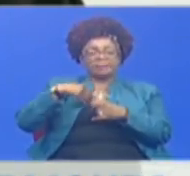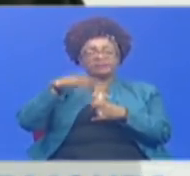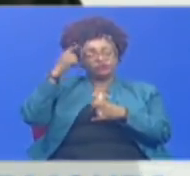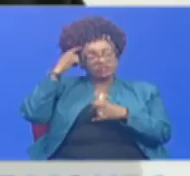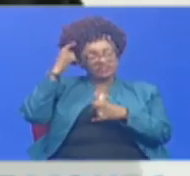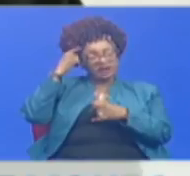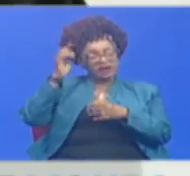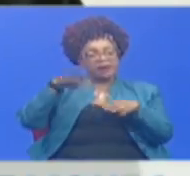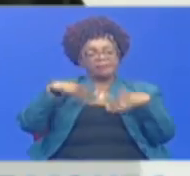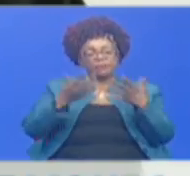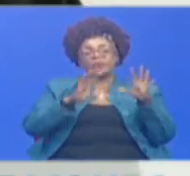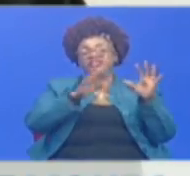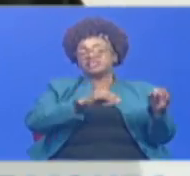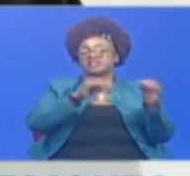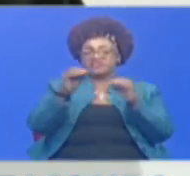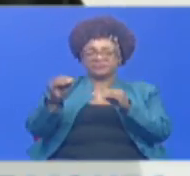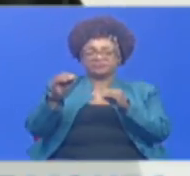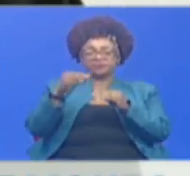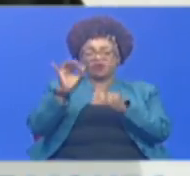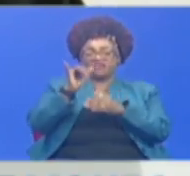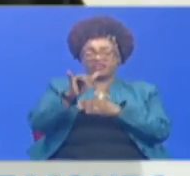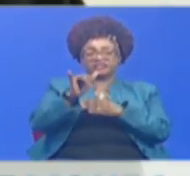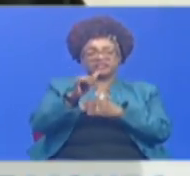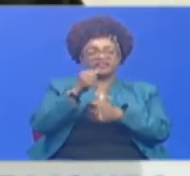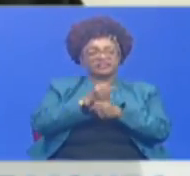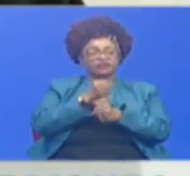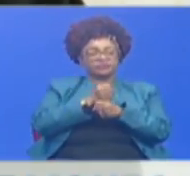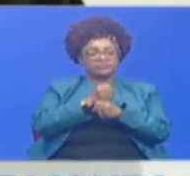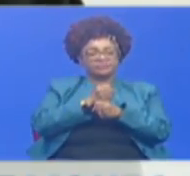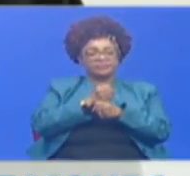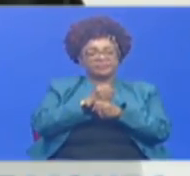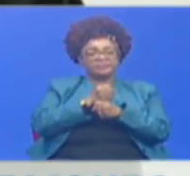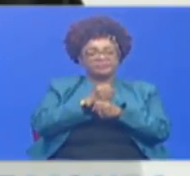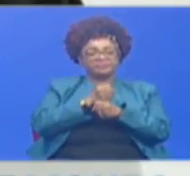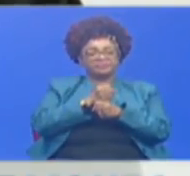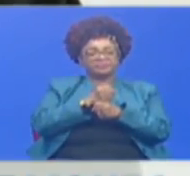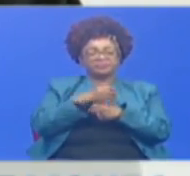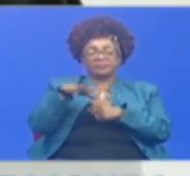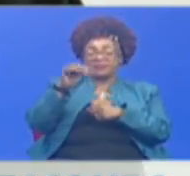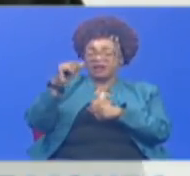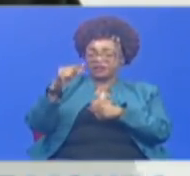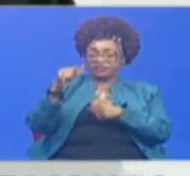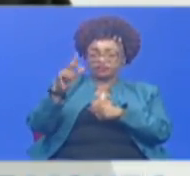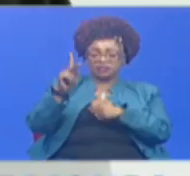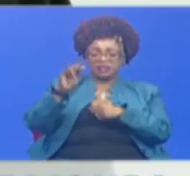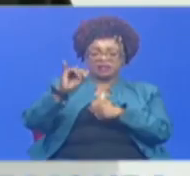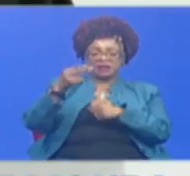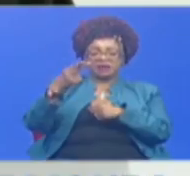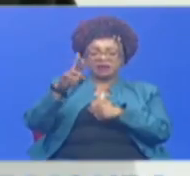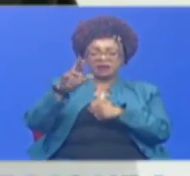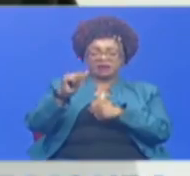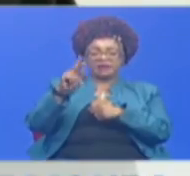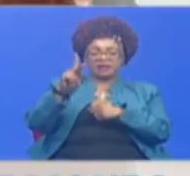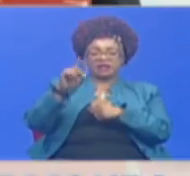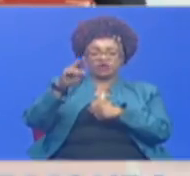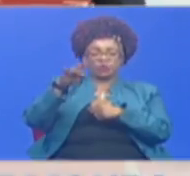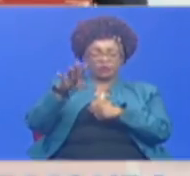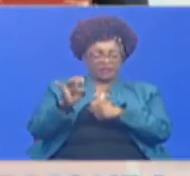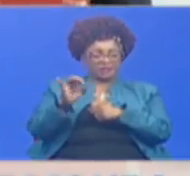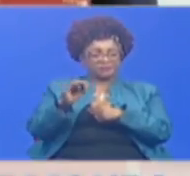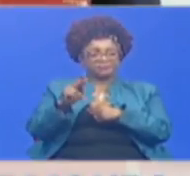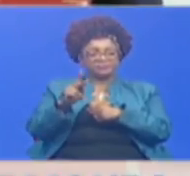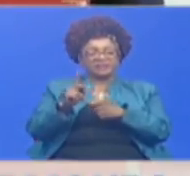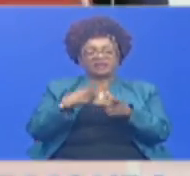the specified functions. A recital by the Attorney General Kihara Kariuki, followed by an exchange of